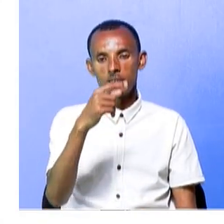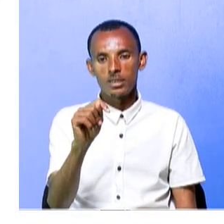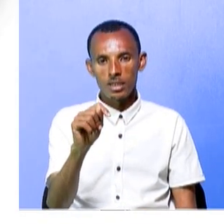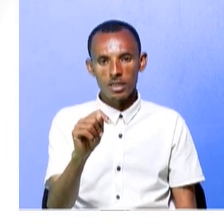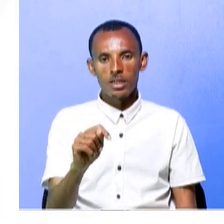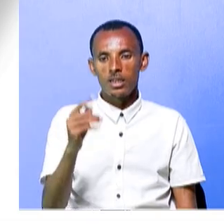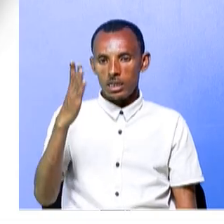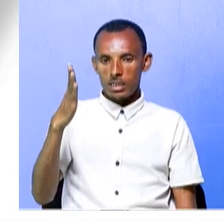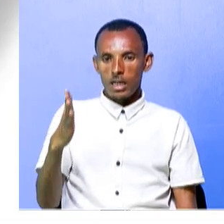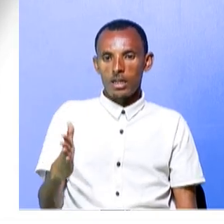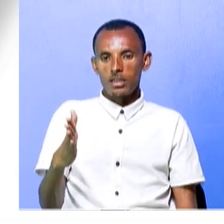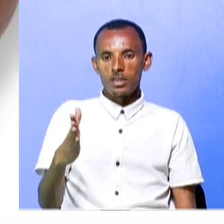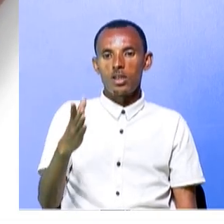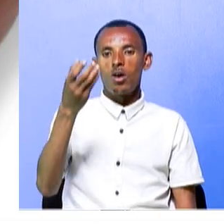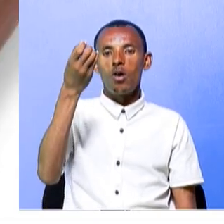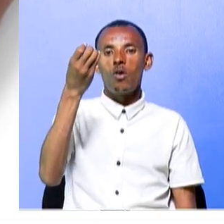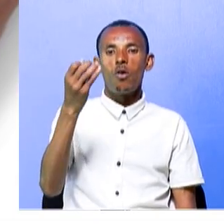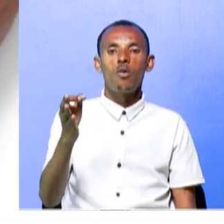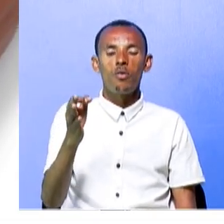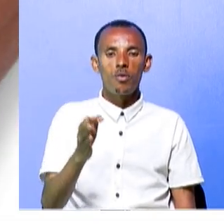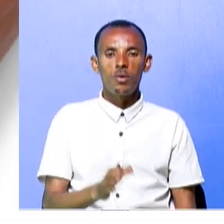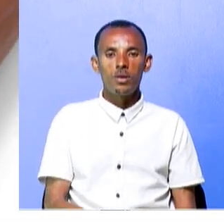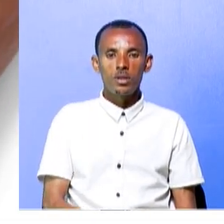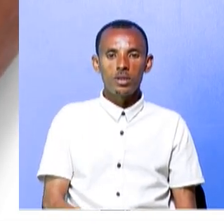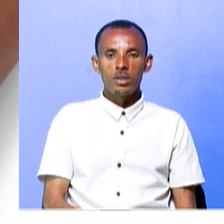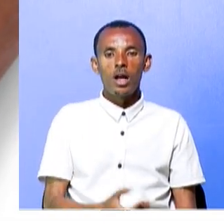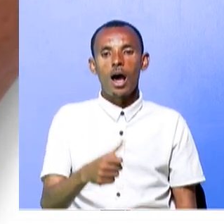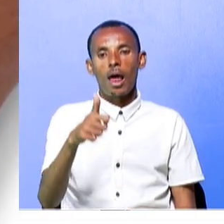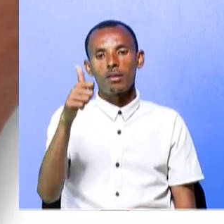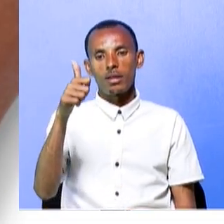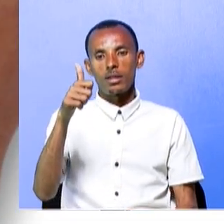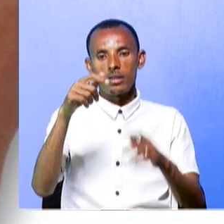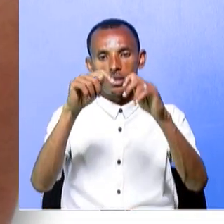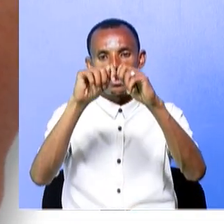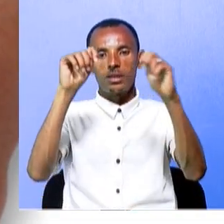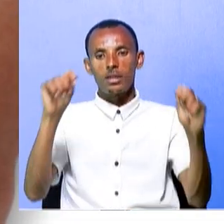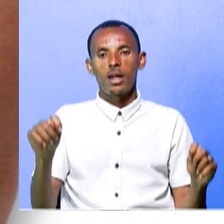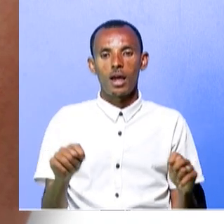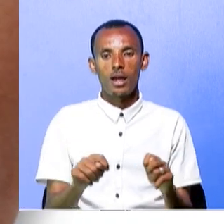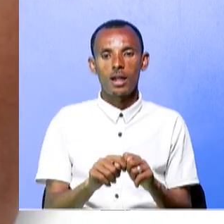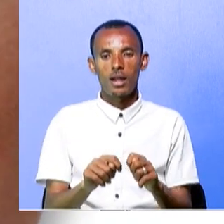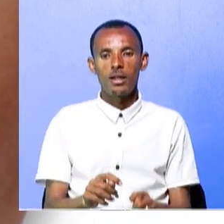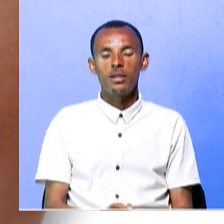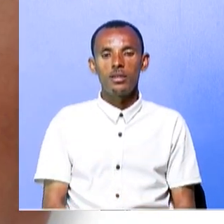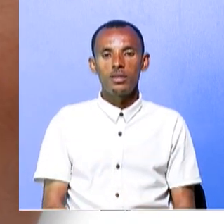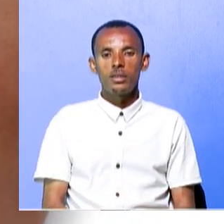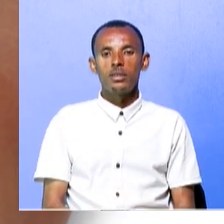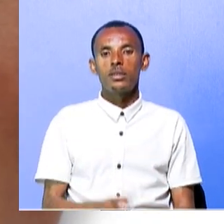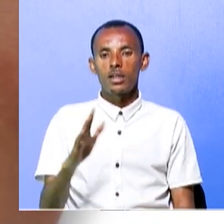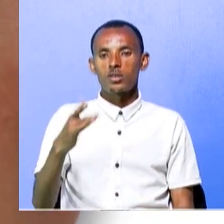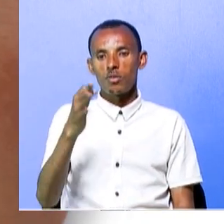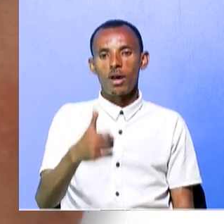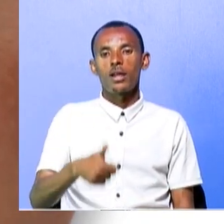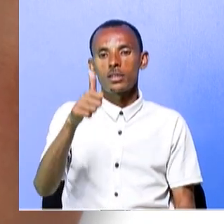the sides of another triangle, another